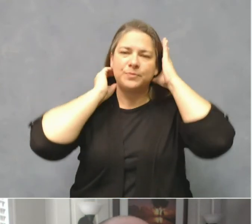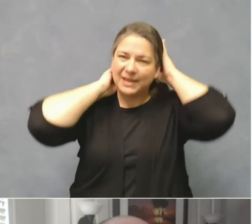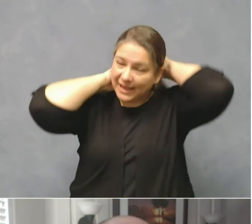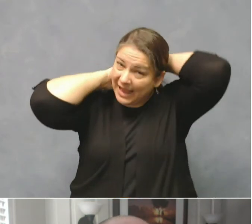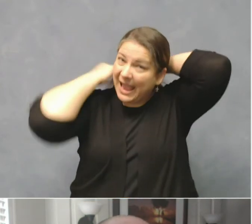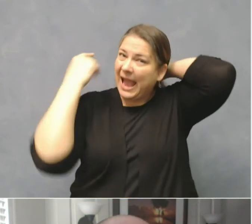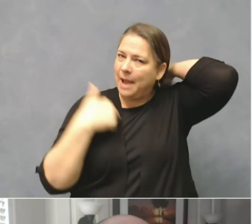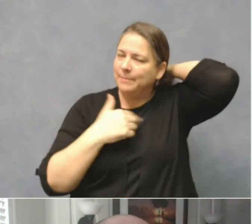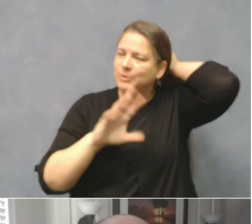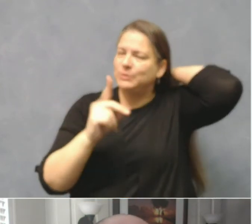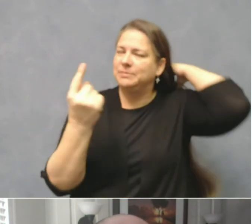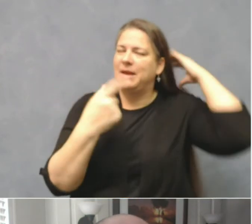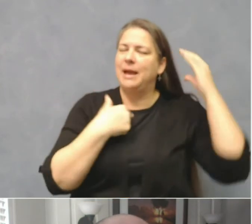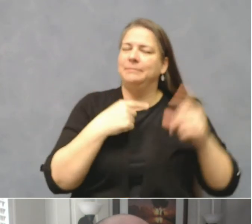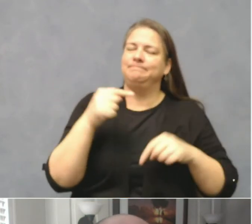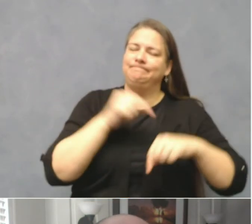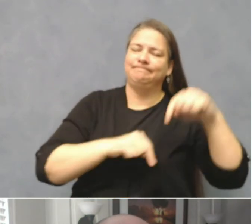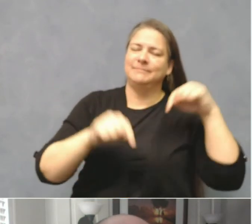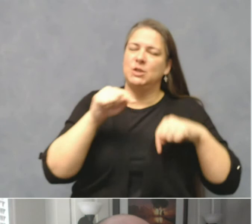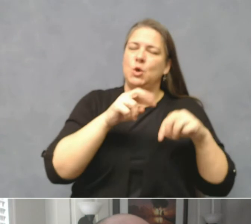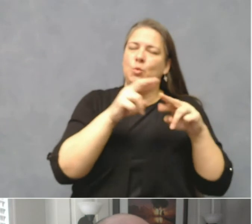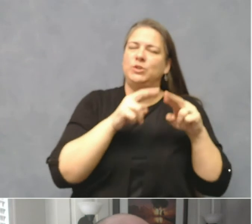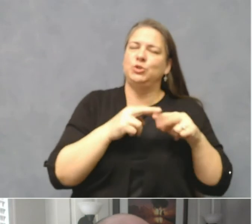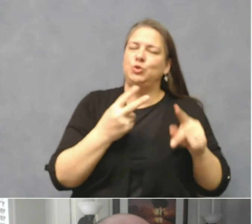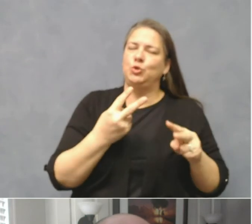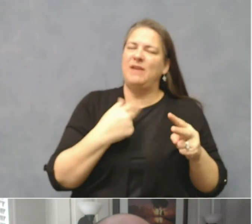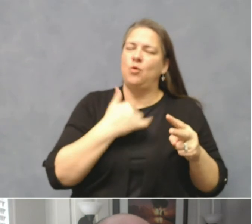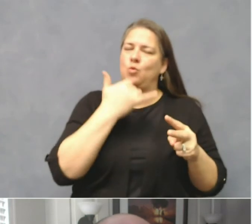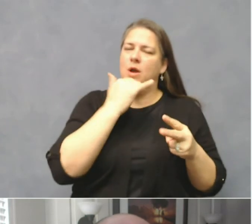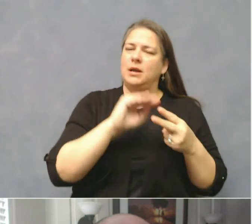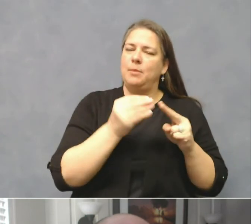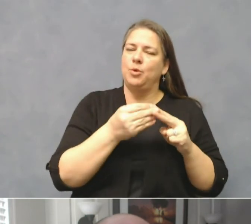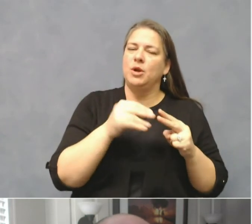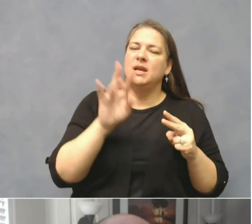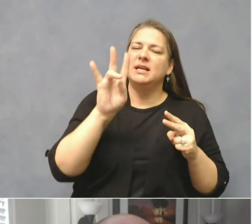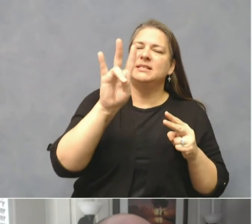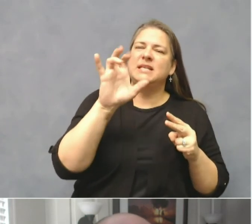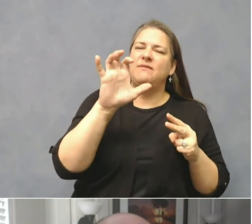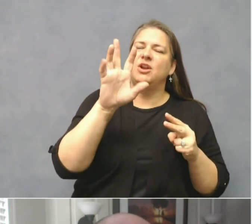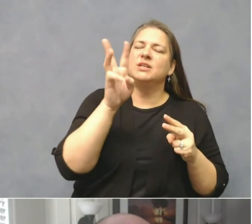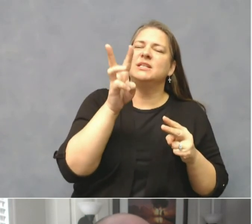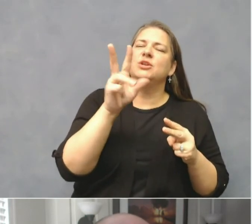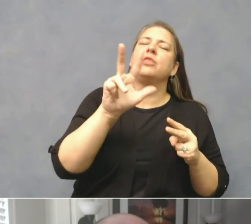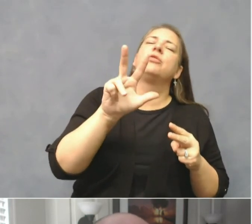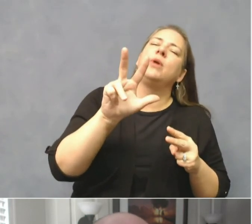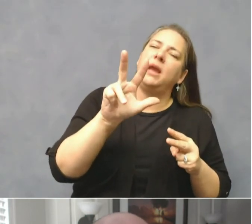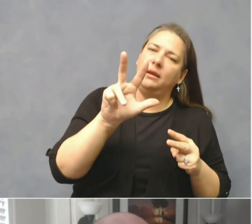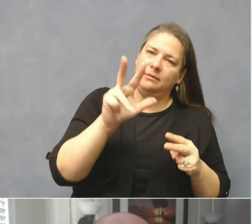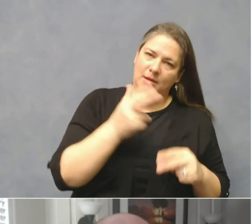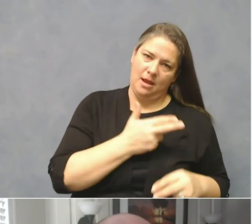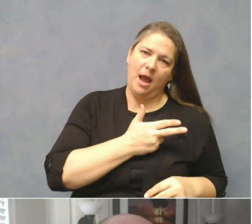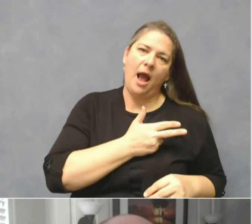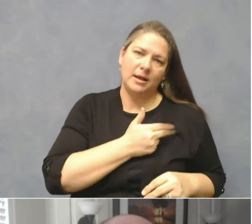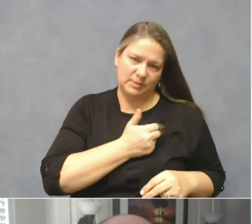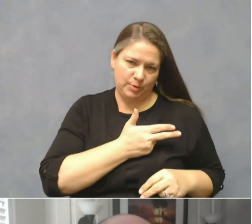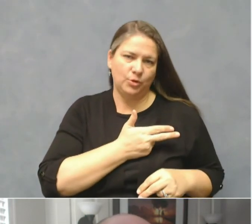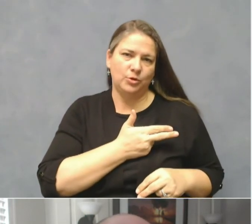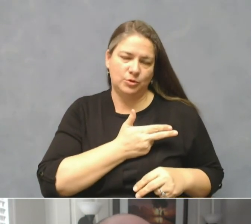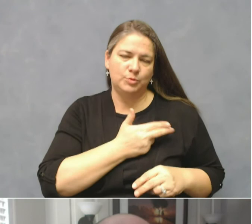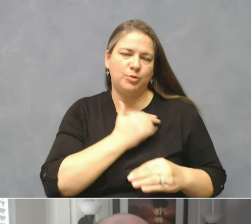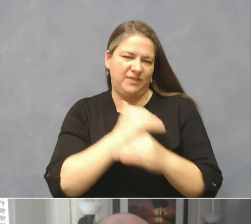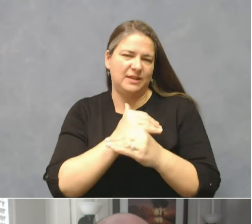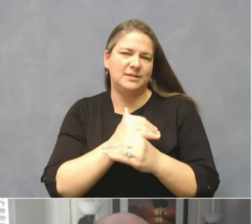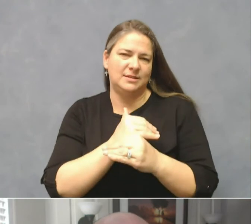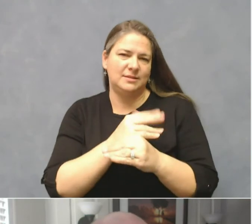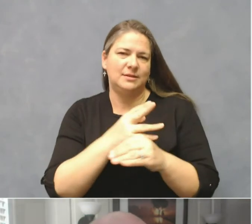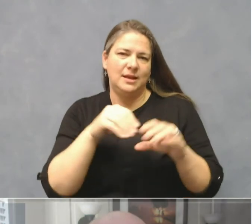first slide. So for Region 2, it's 763 preventable hospitalizations. So 763 for Region 2.